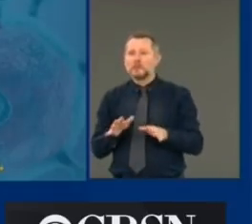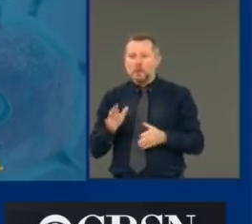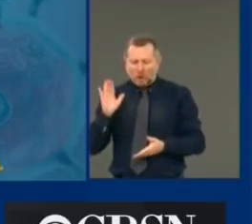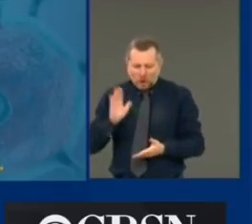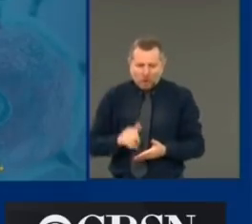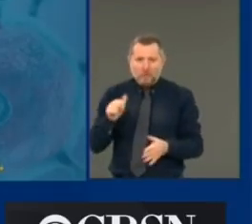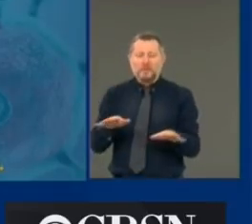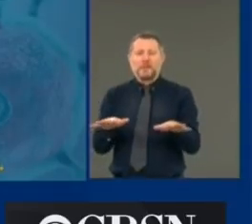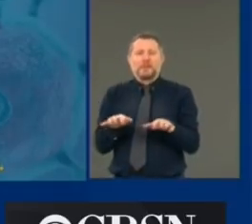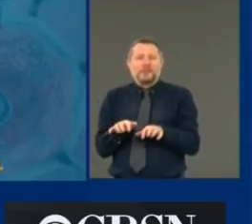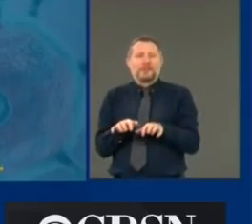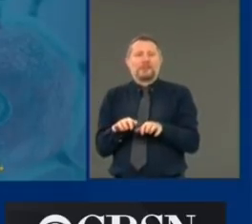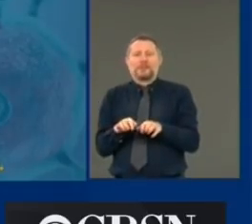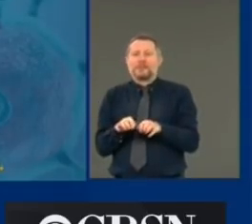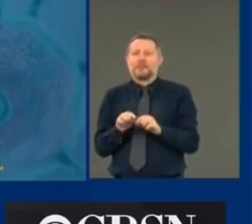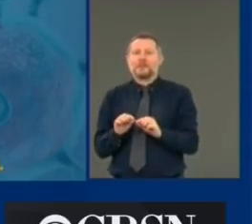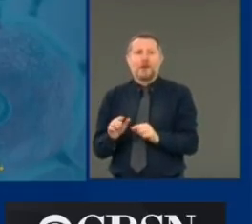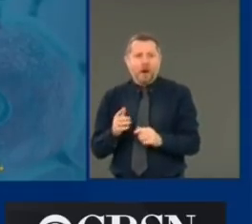Think about that.